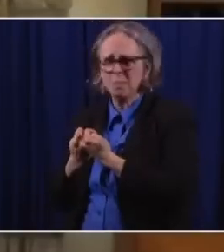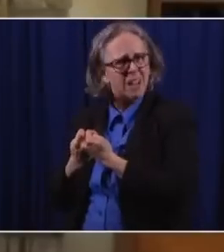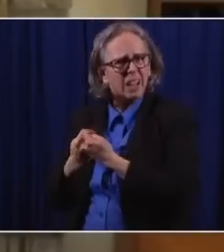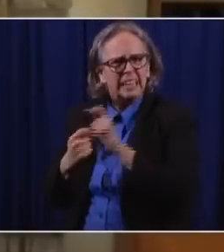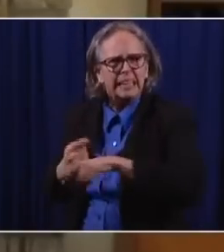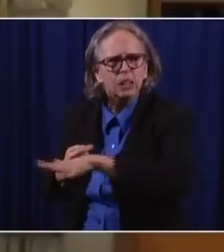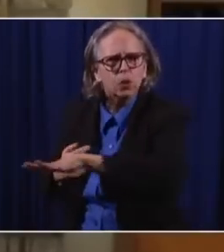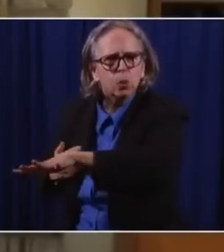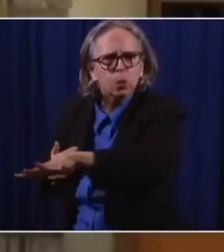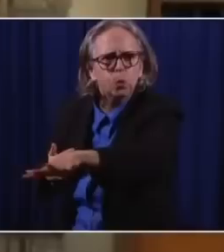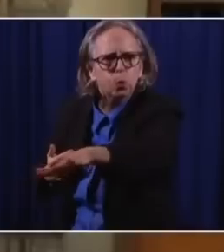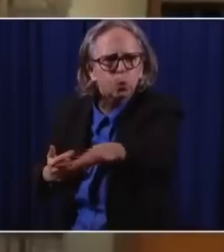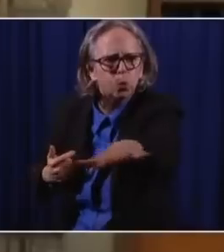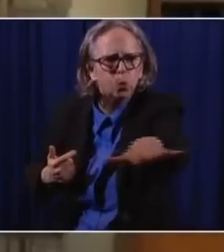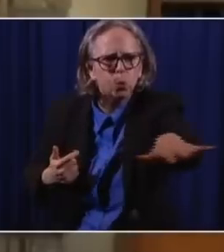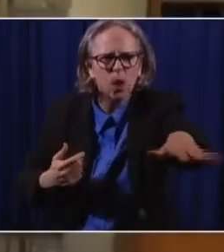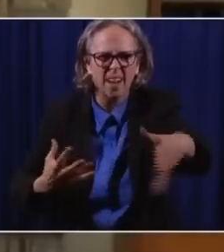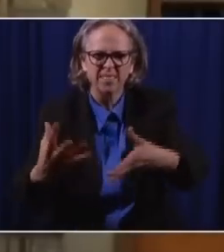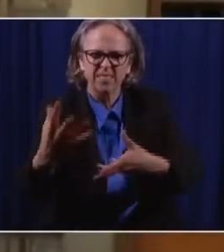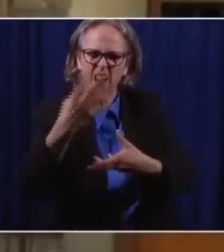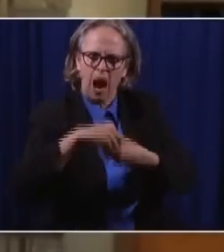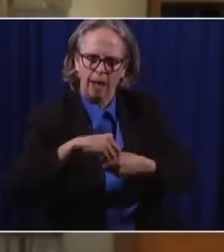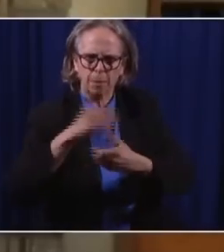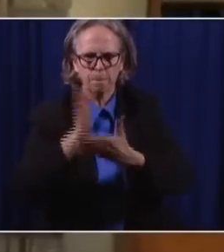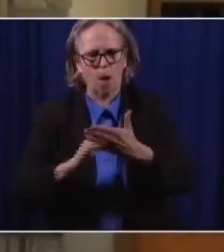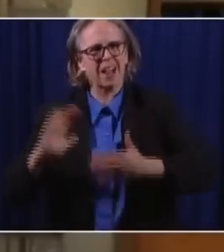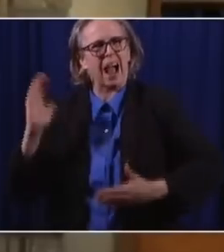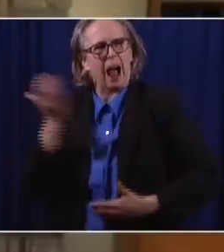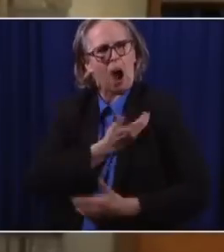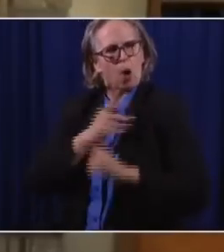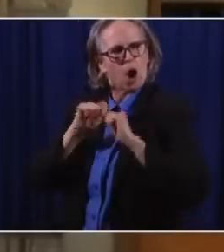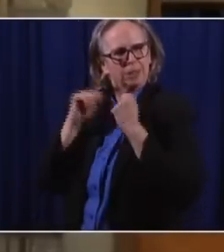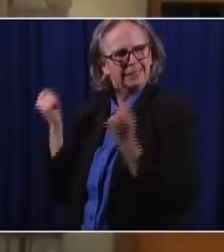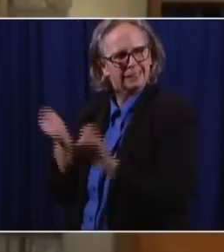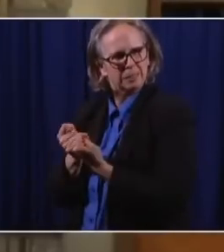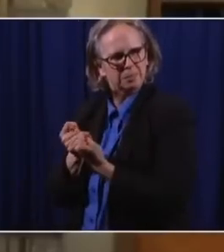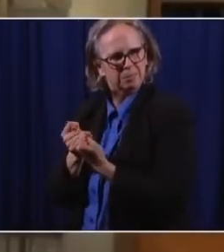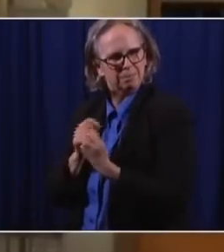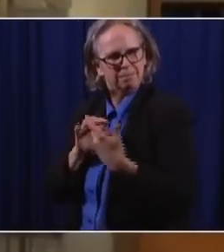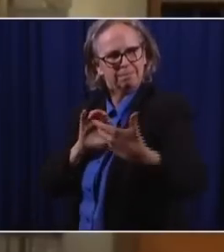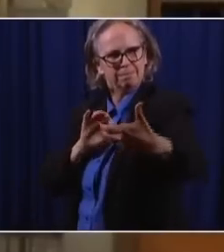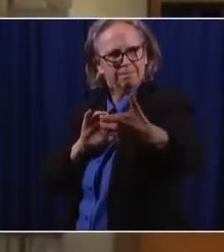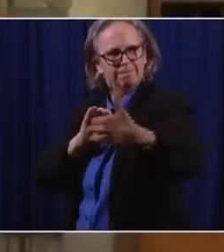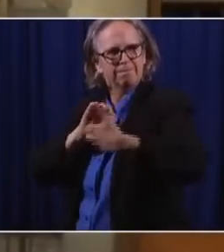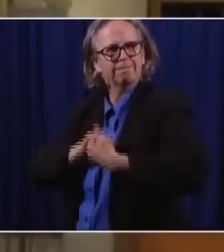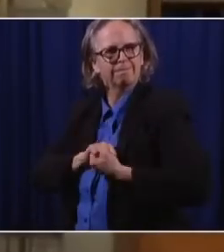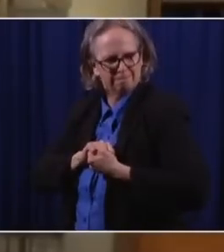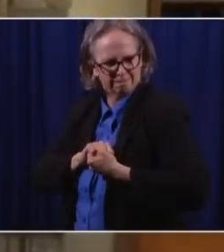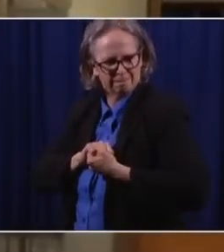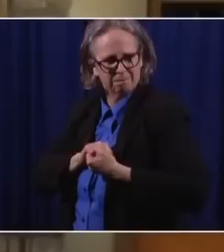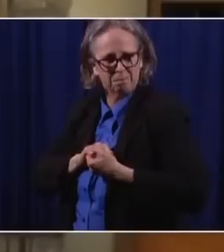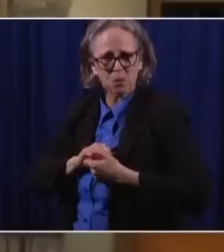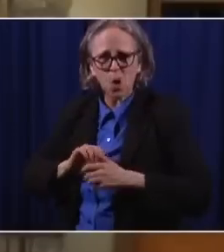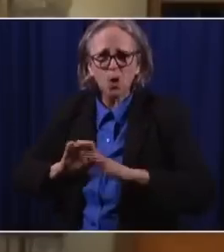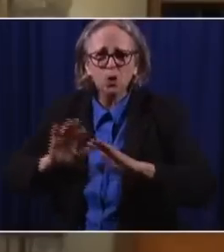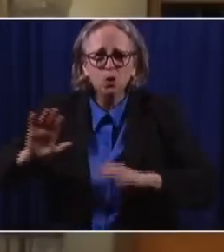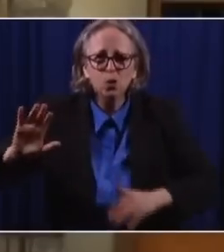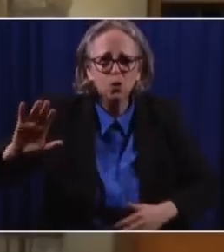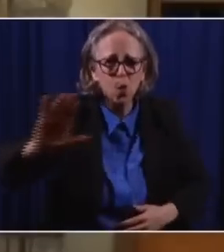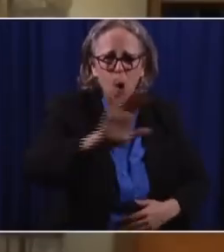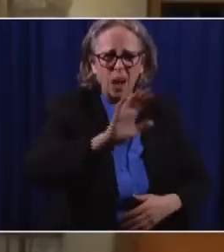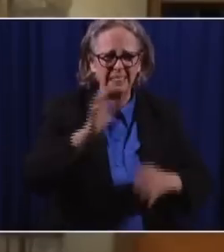here, how we're expanding at what we're doing. But for each and every one of you, what you do, that is